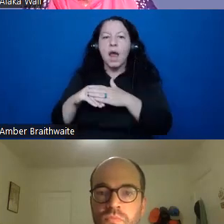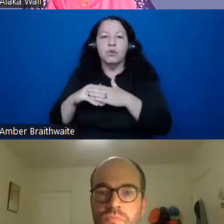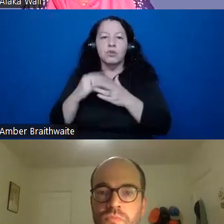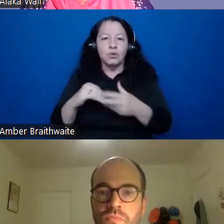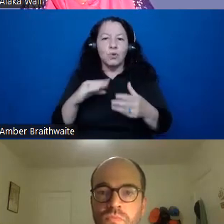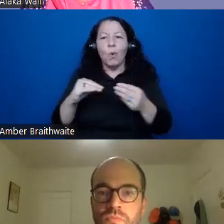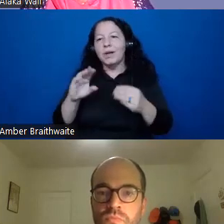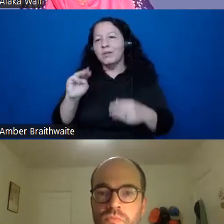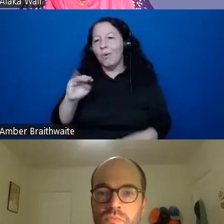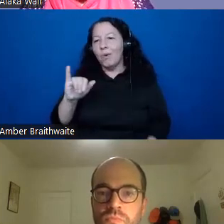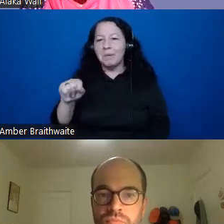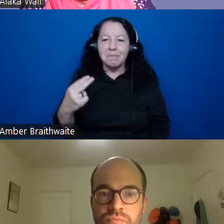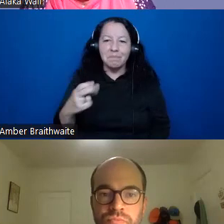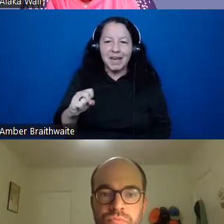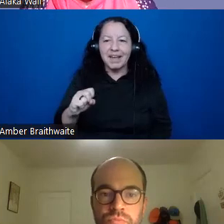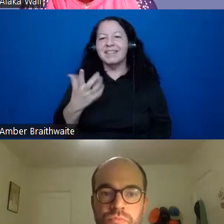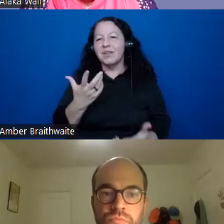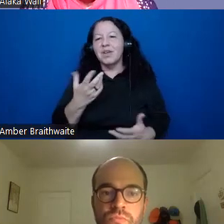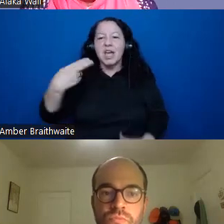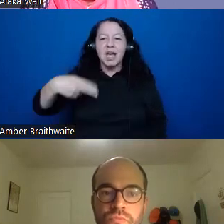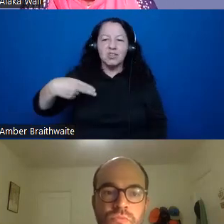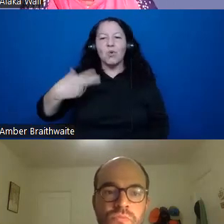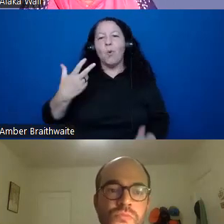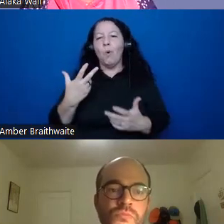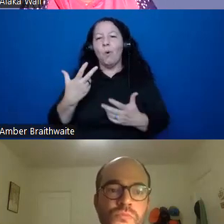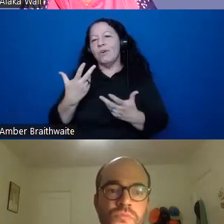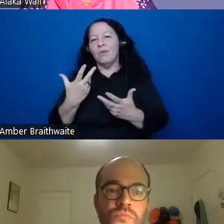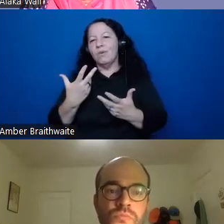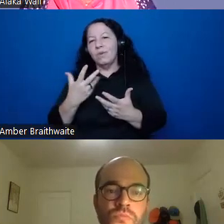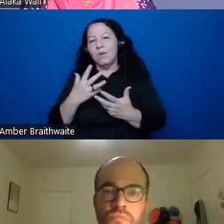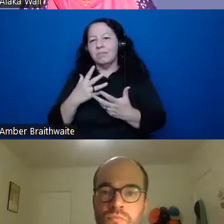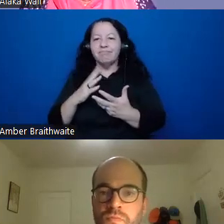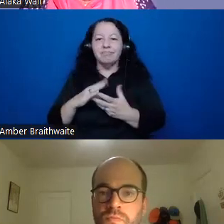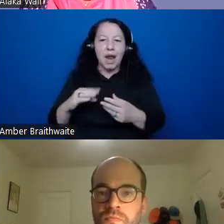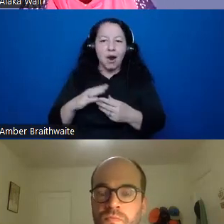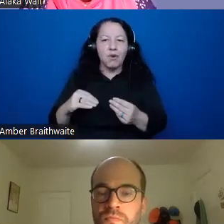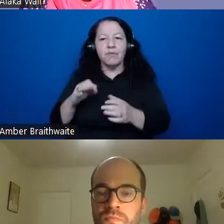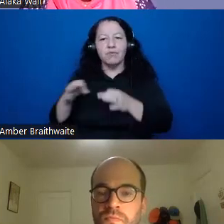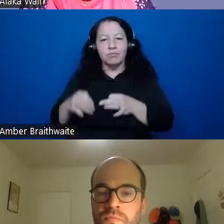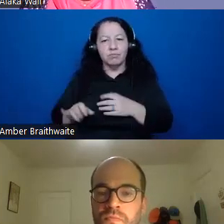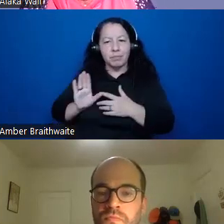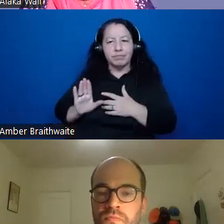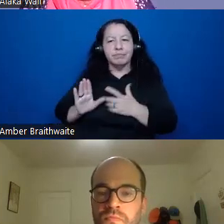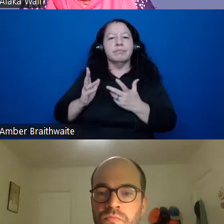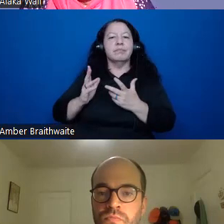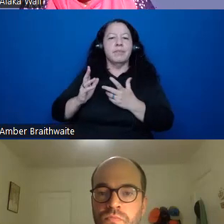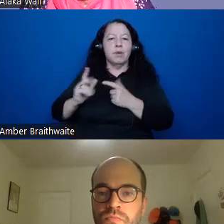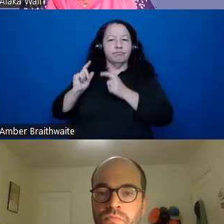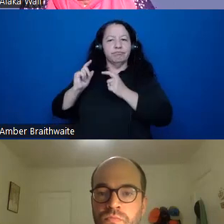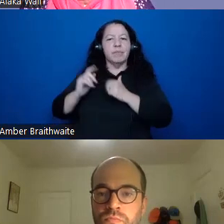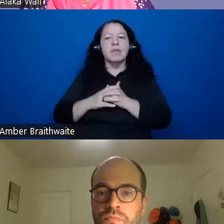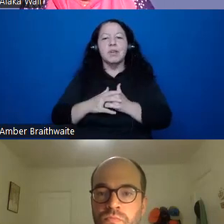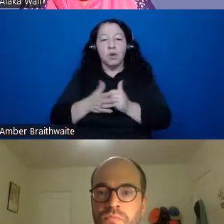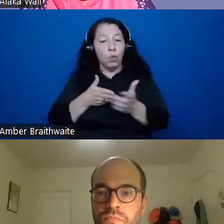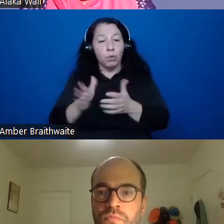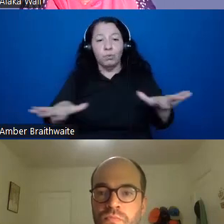guess, or historical narratives, if you will, that are in throughout the exhibition. Yeah,